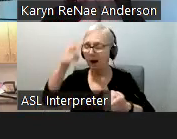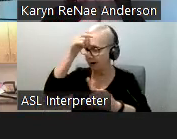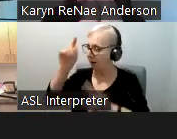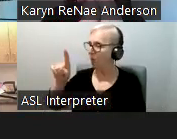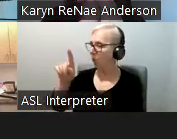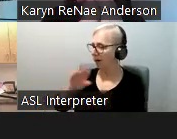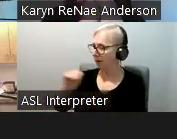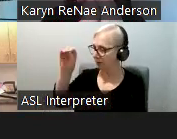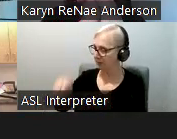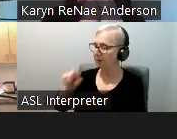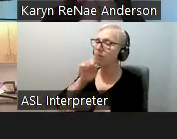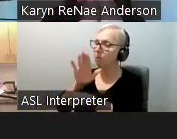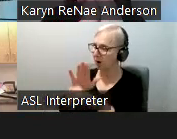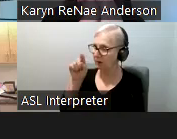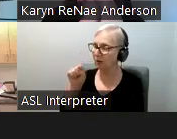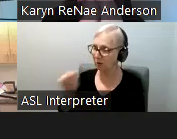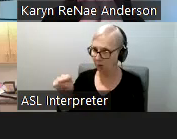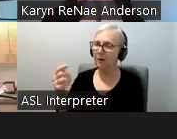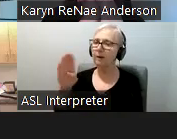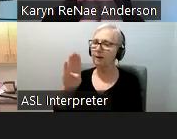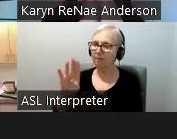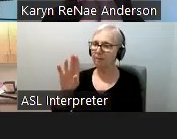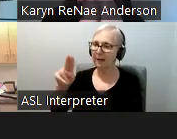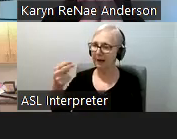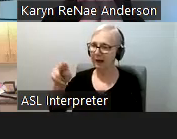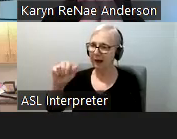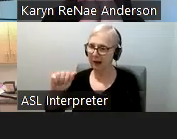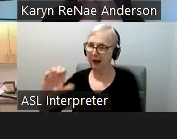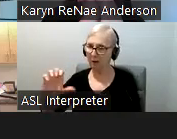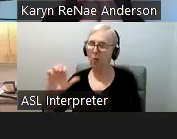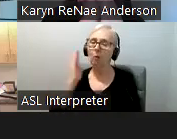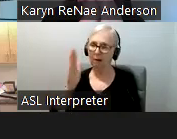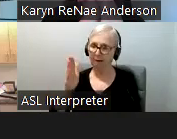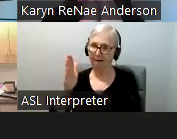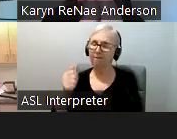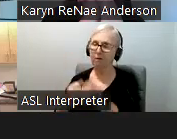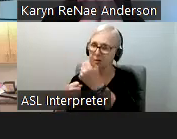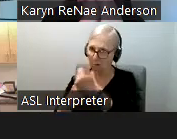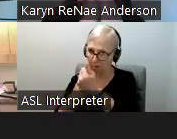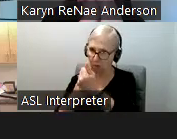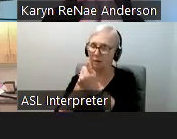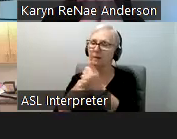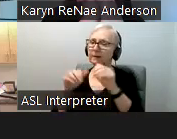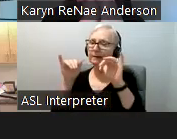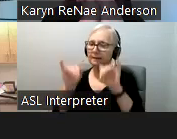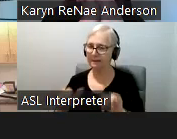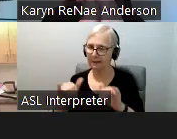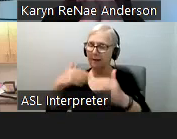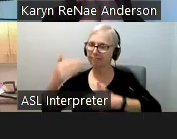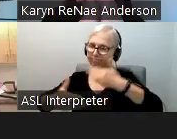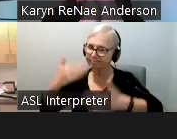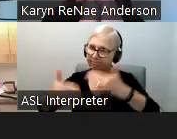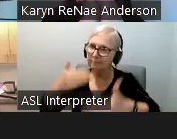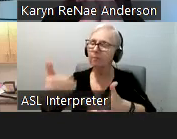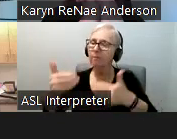100% assure you, BHAAC will continue to have the support we have now. We'll continue our same cadence